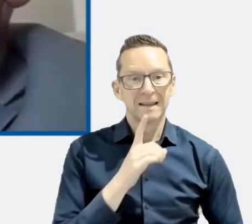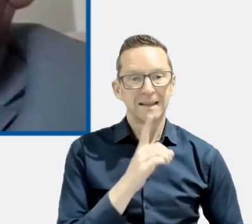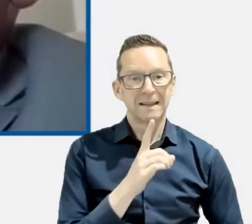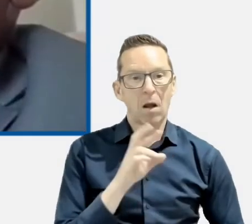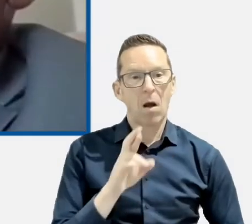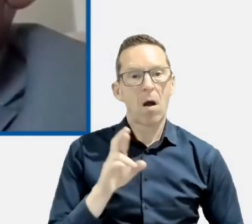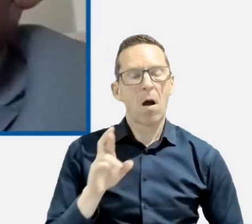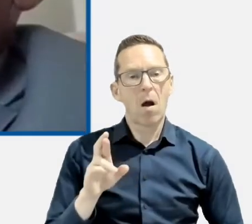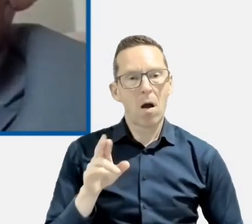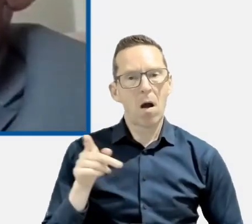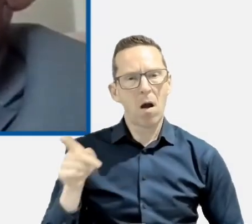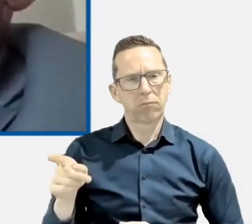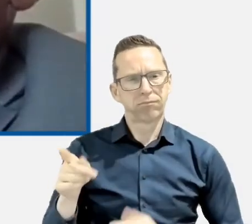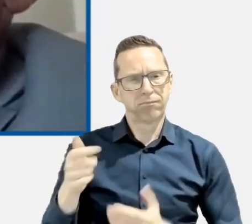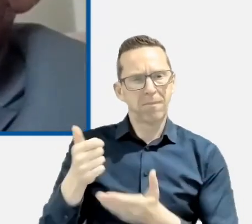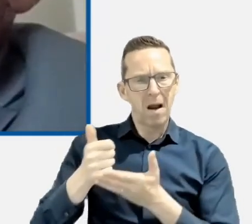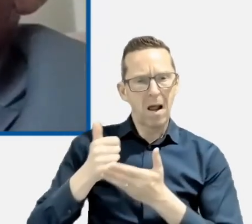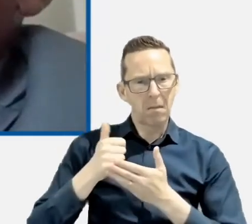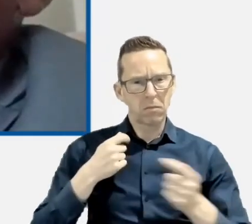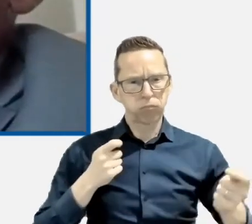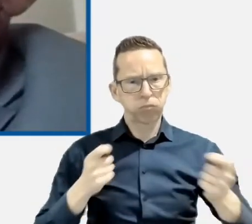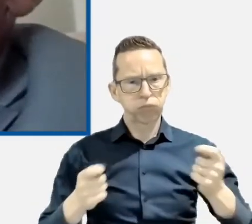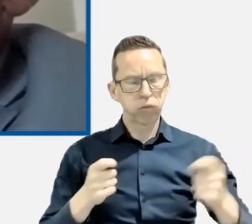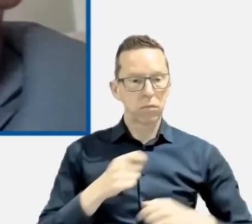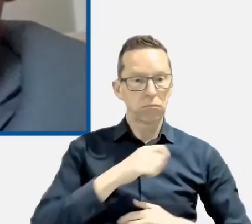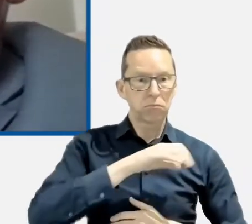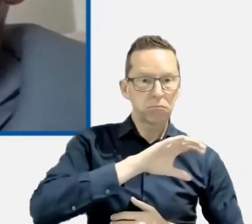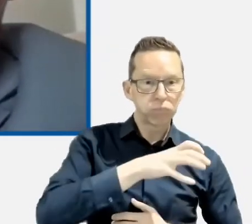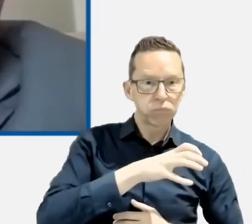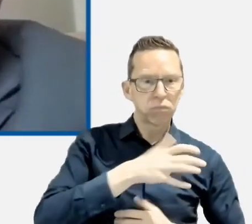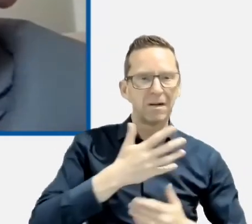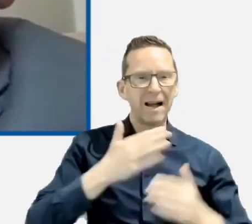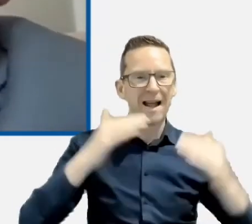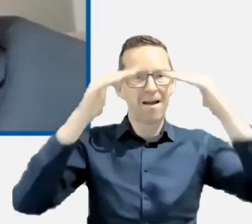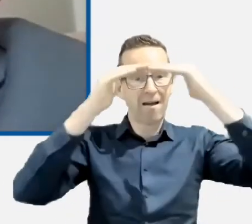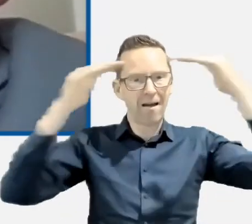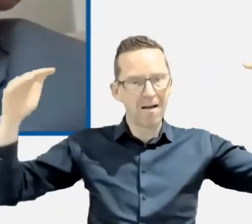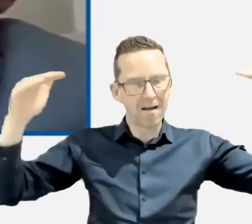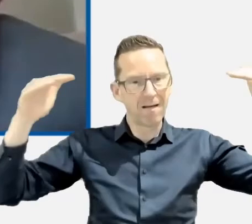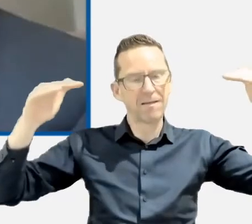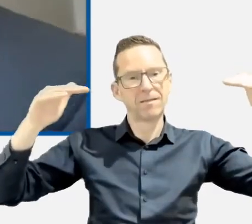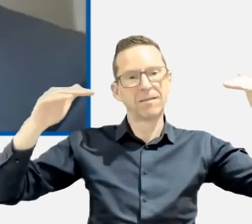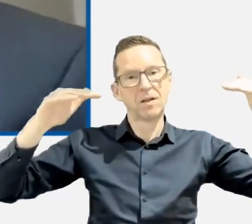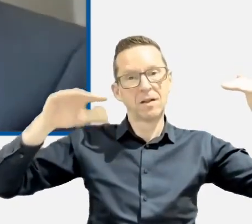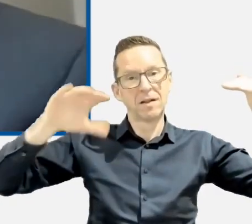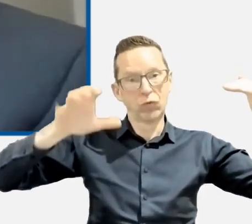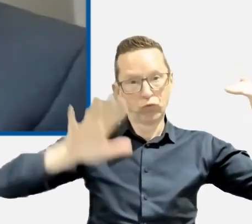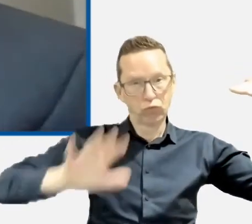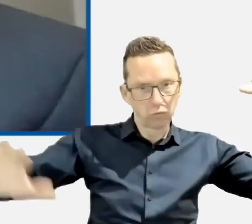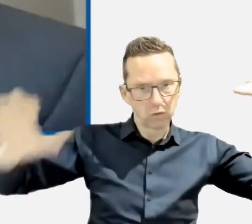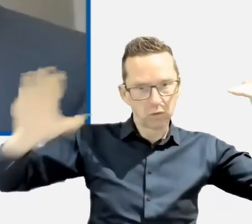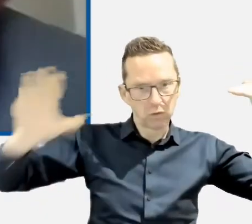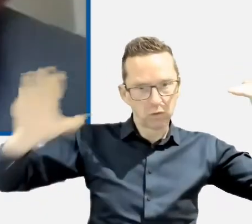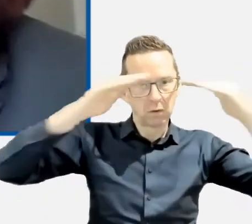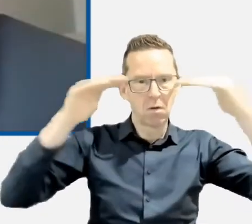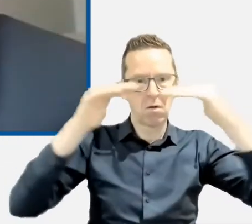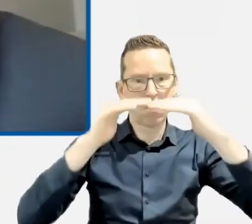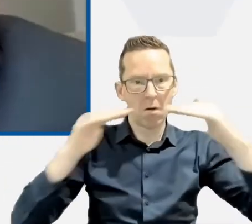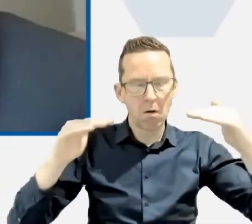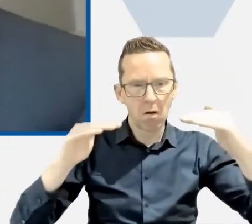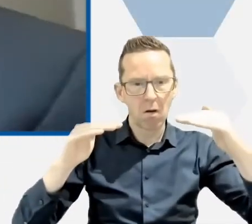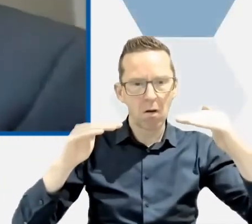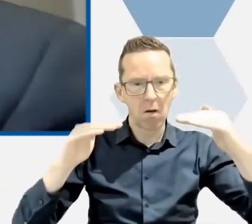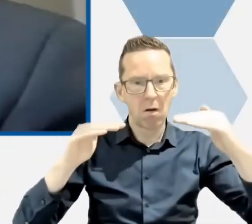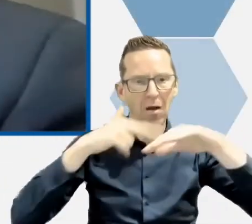differently, but at the same time, there are these commonalities. We're talking about actually having data centers. We're talking about actually situation rooms.